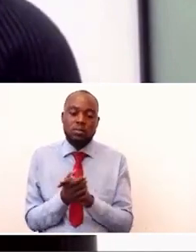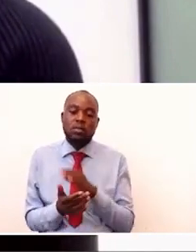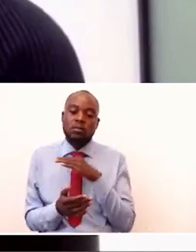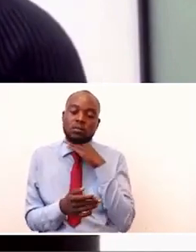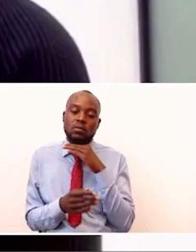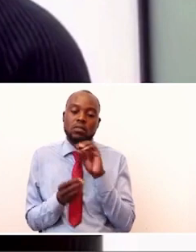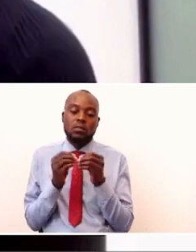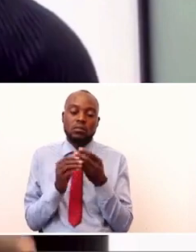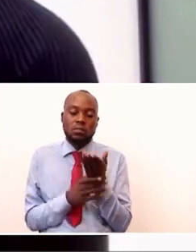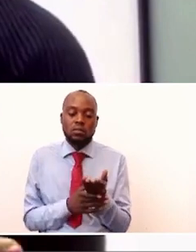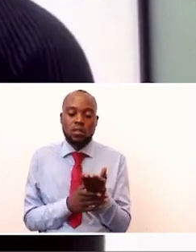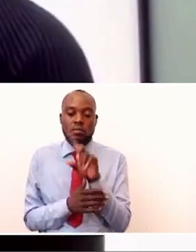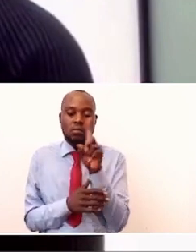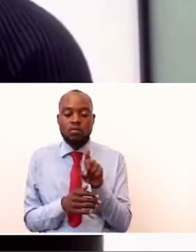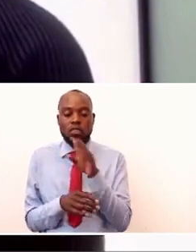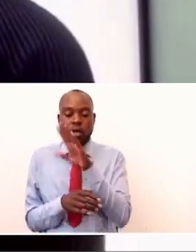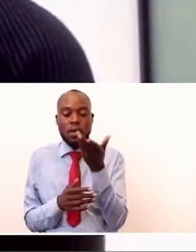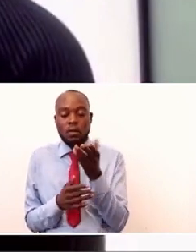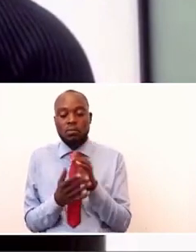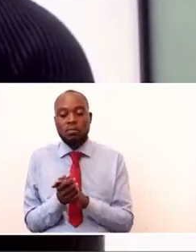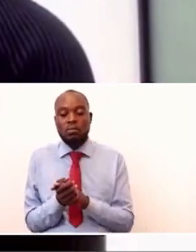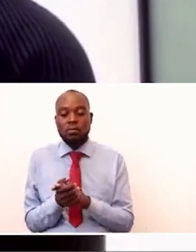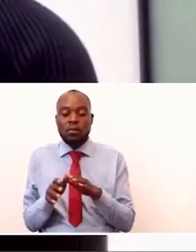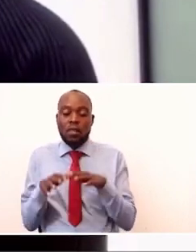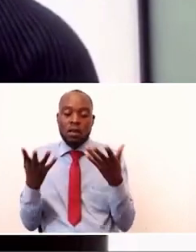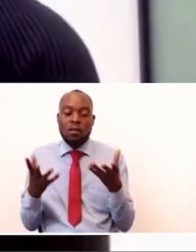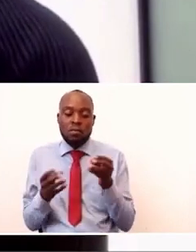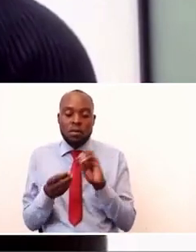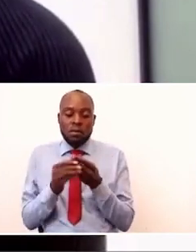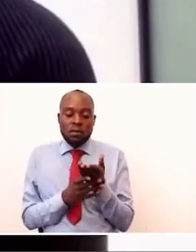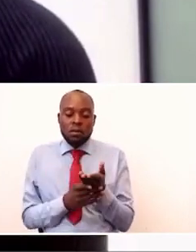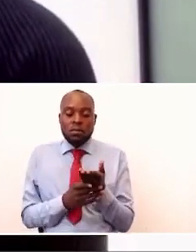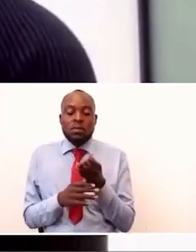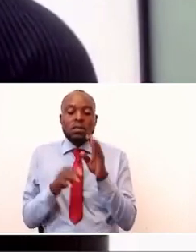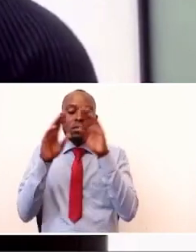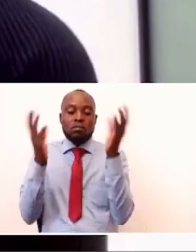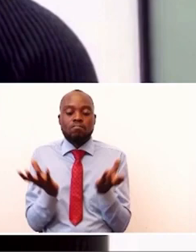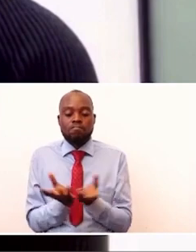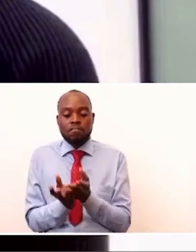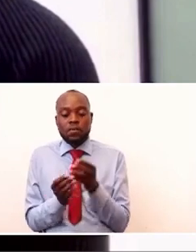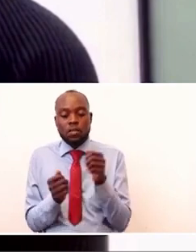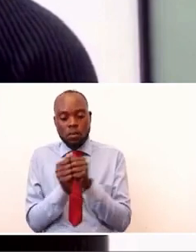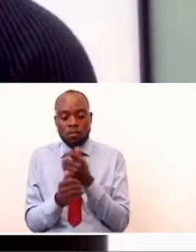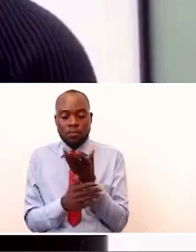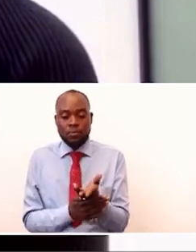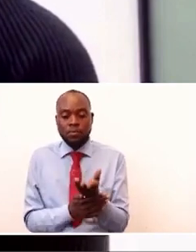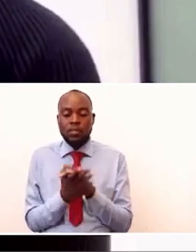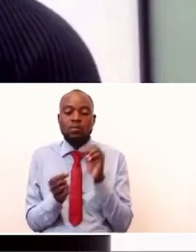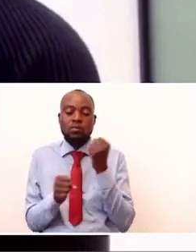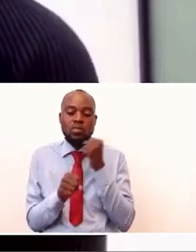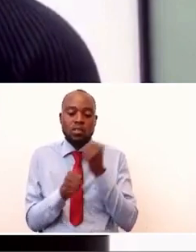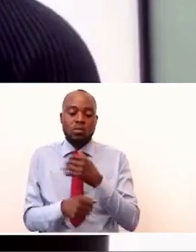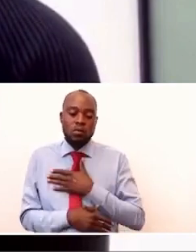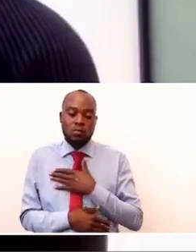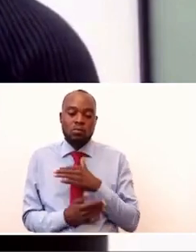level? And the question that I asked on how we can make this as a continent useful for ourselves is to